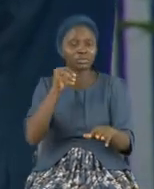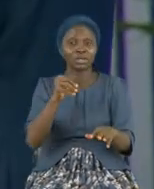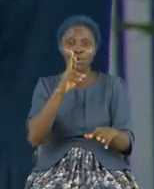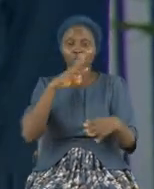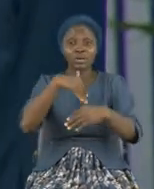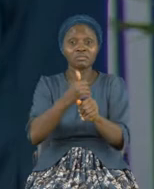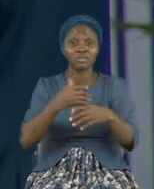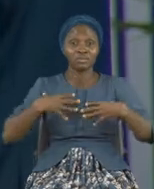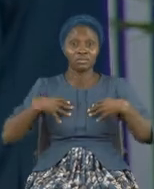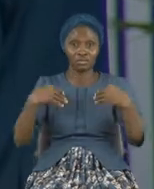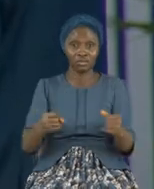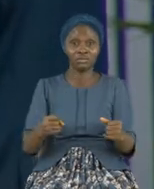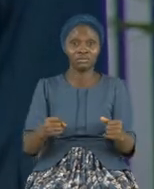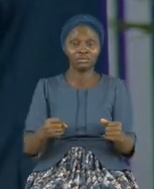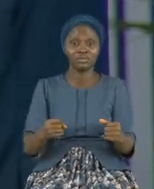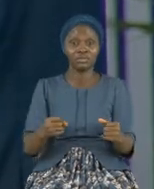healed, everyone.